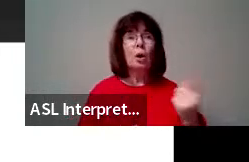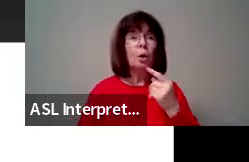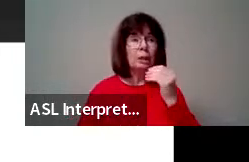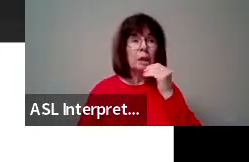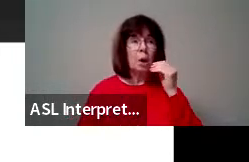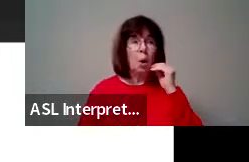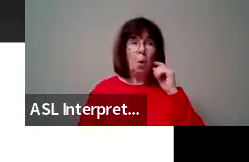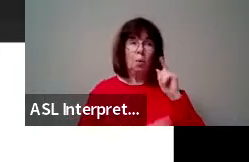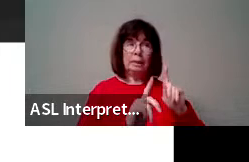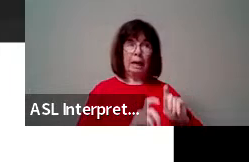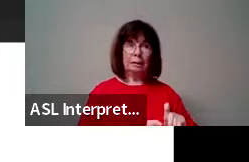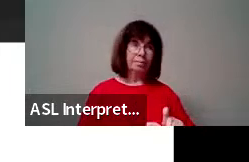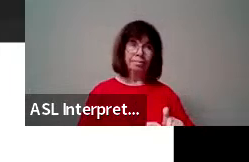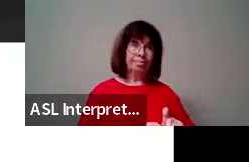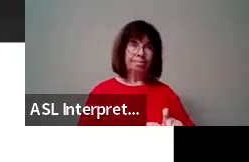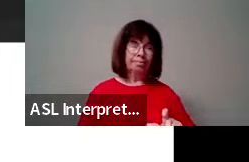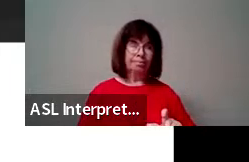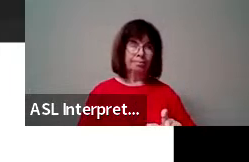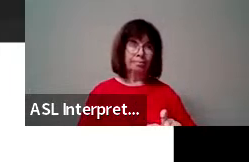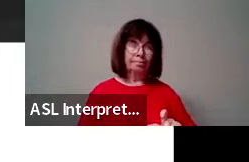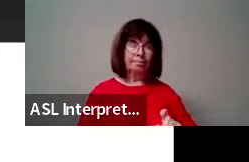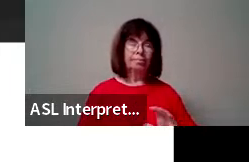test. So